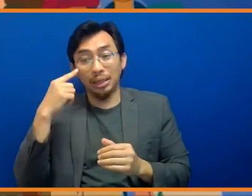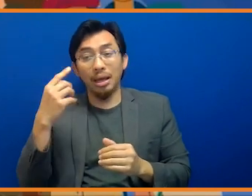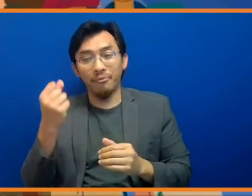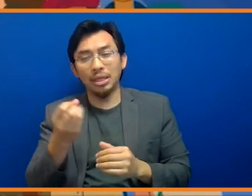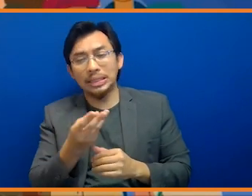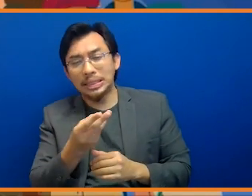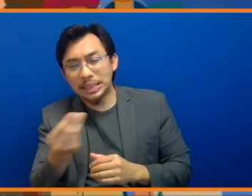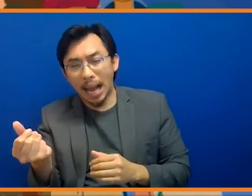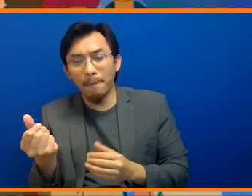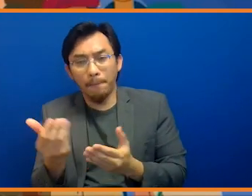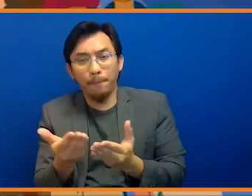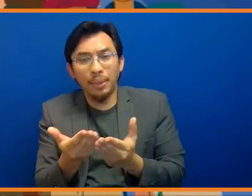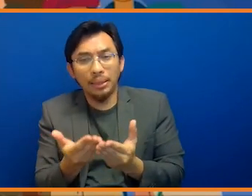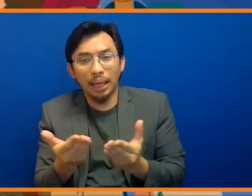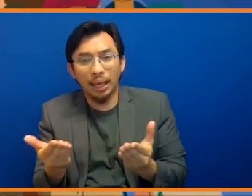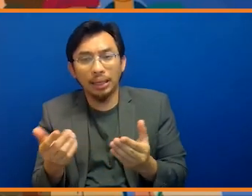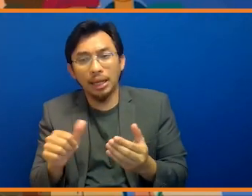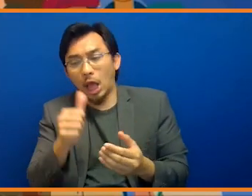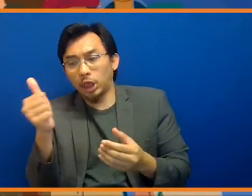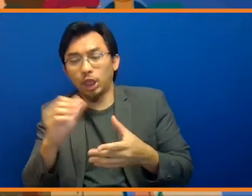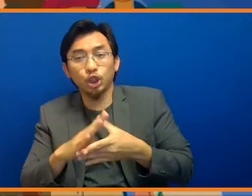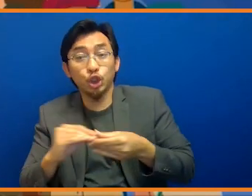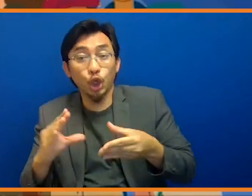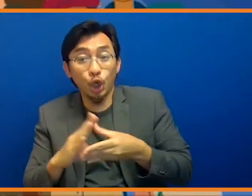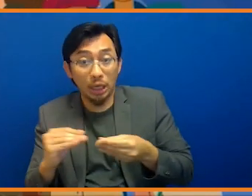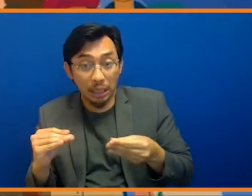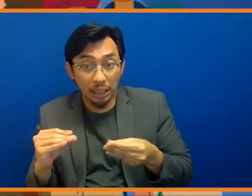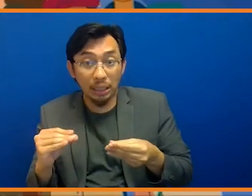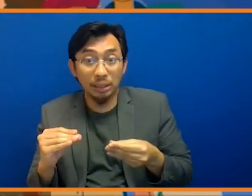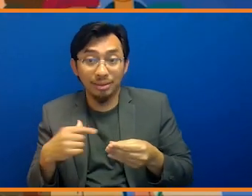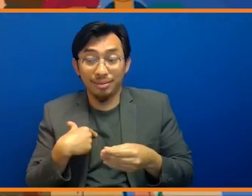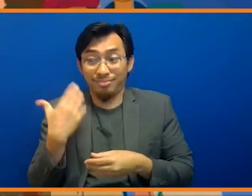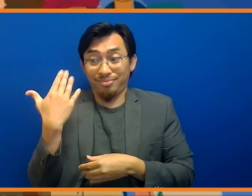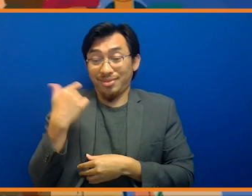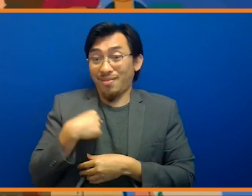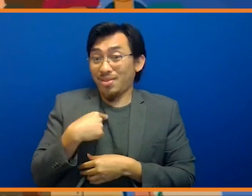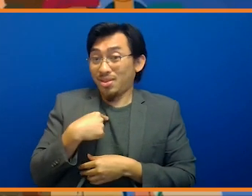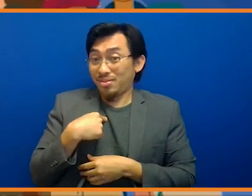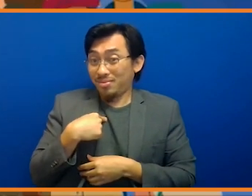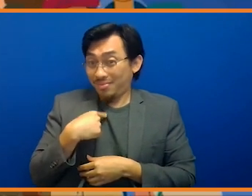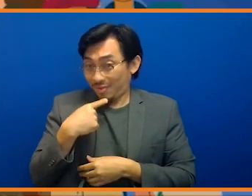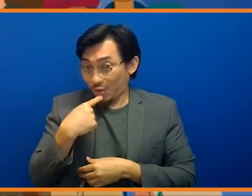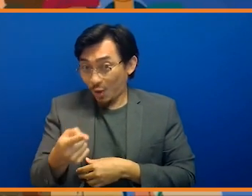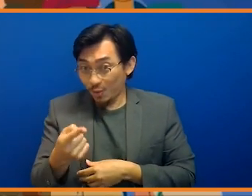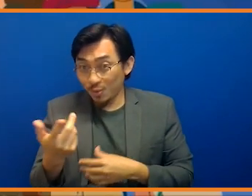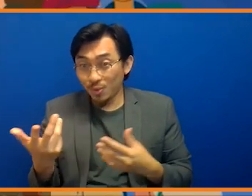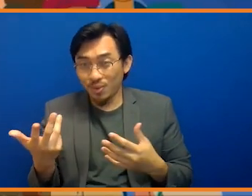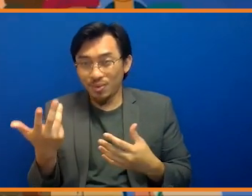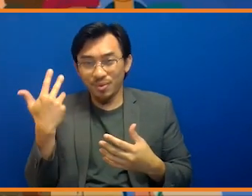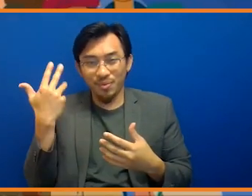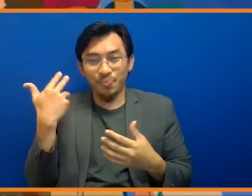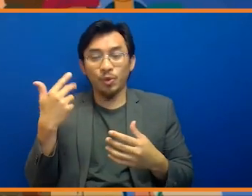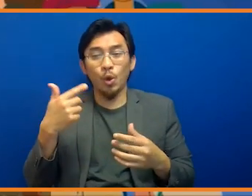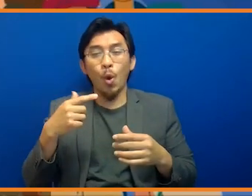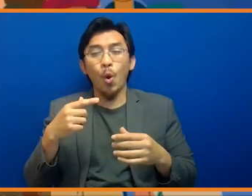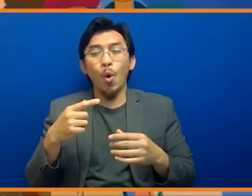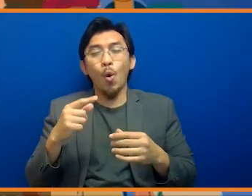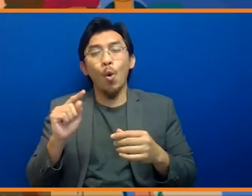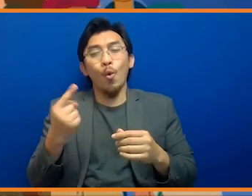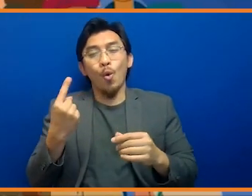I think yes, some other things, some other story also. So as I told you before in the future, in the